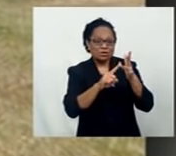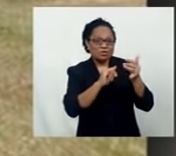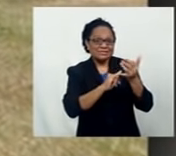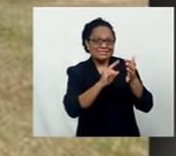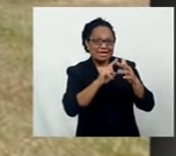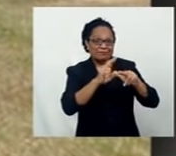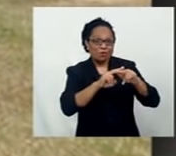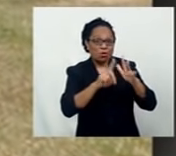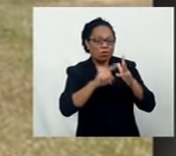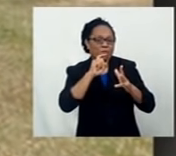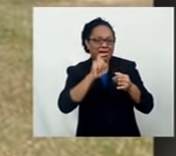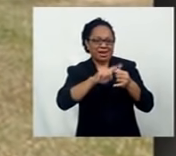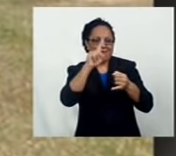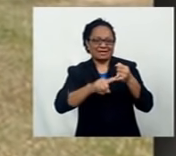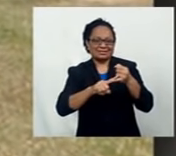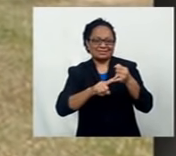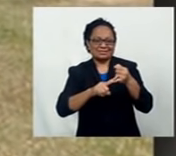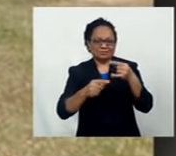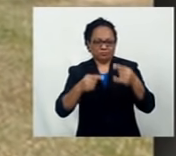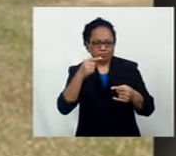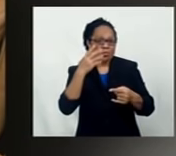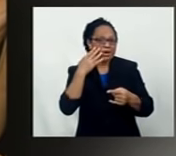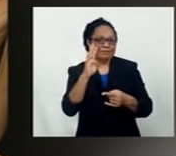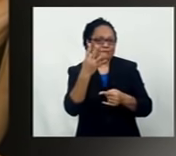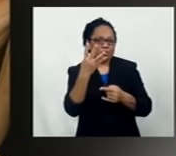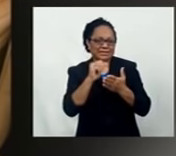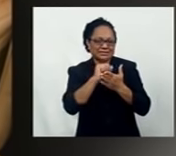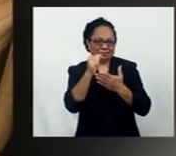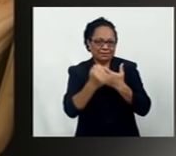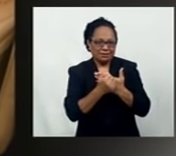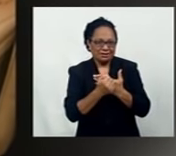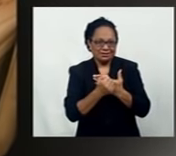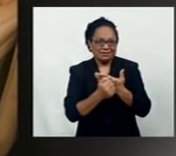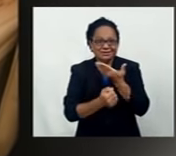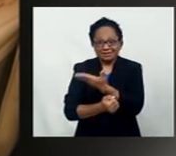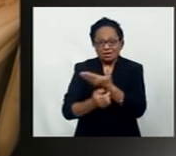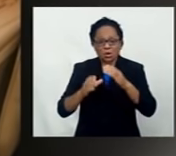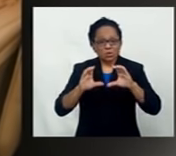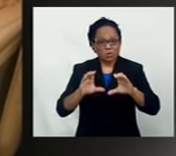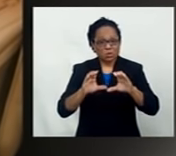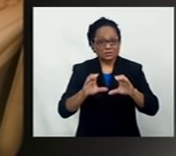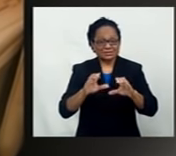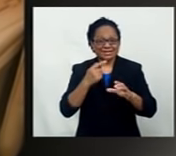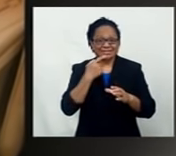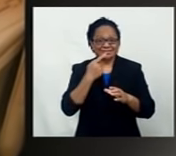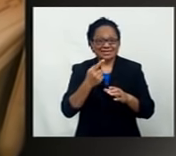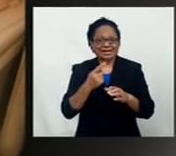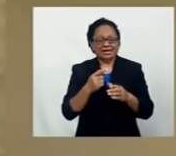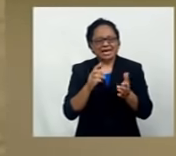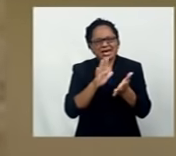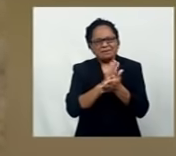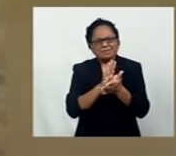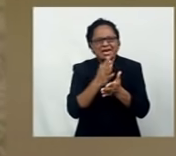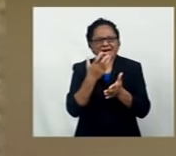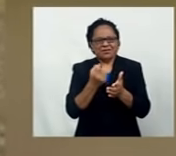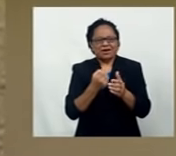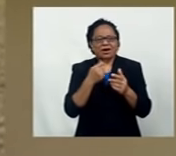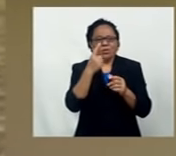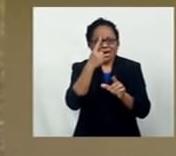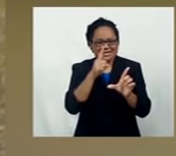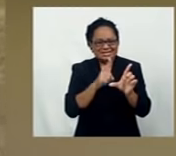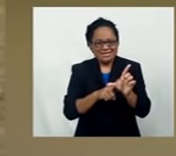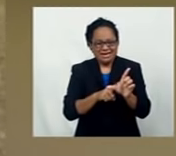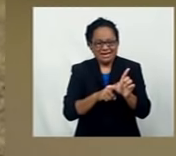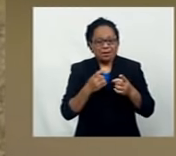one to compete on the 4th of September. Fatiaki says they are blessed to have another extra year to prepare after the Games